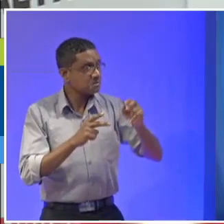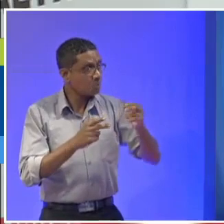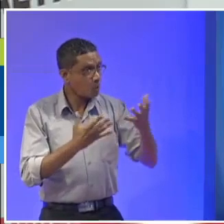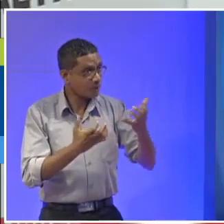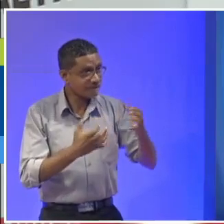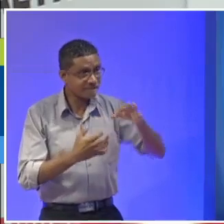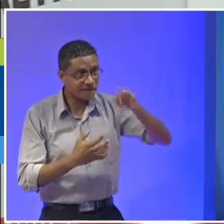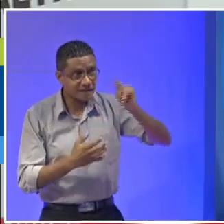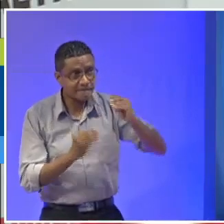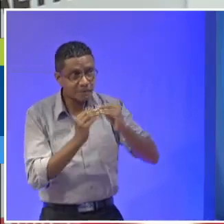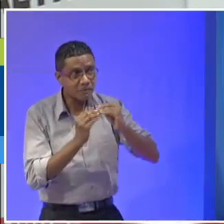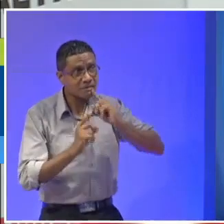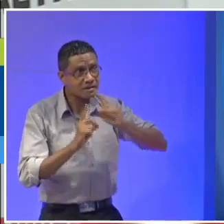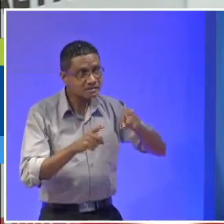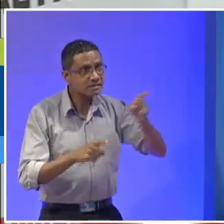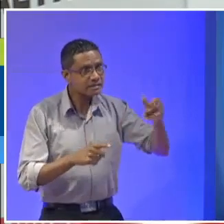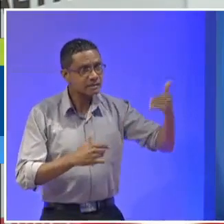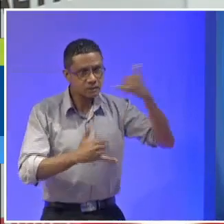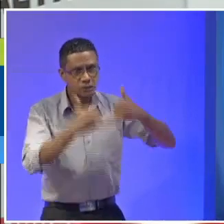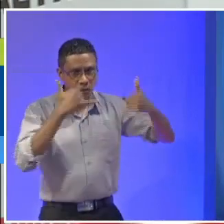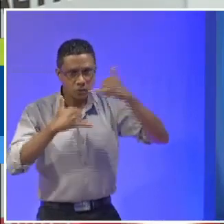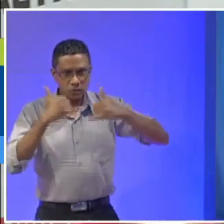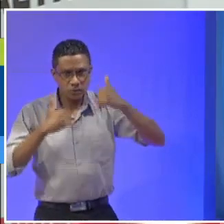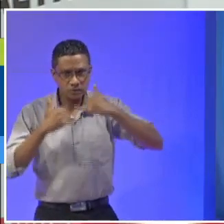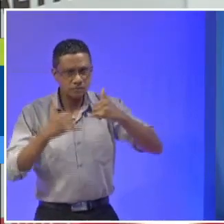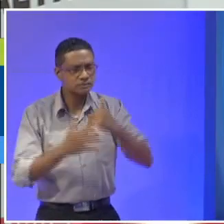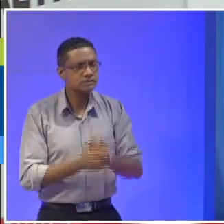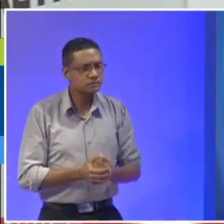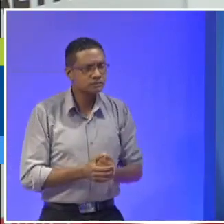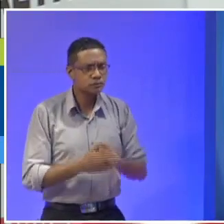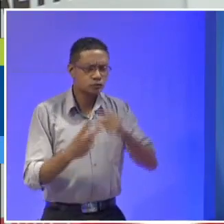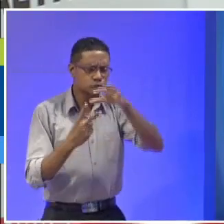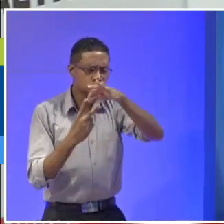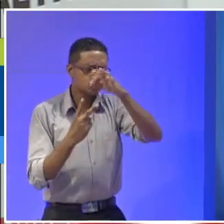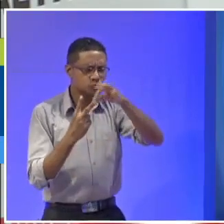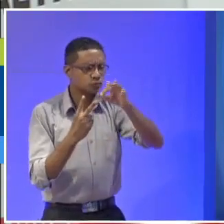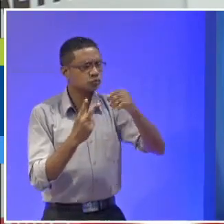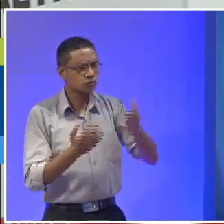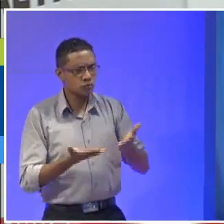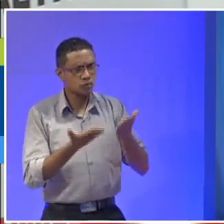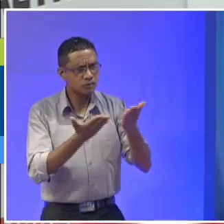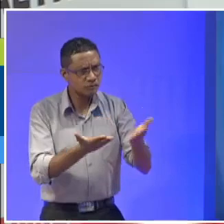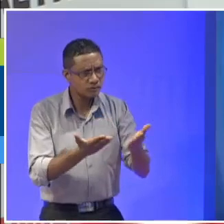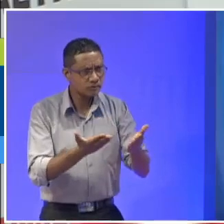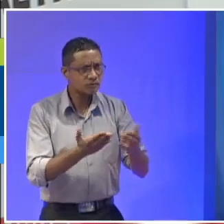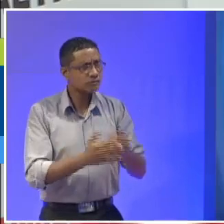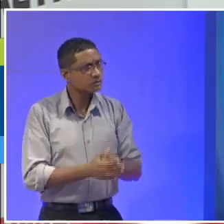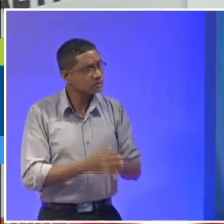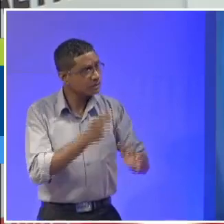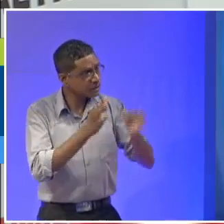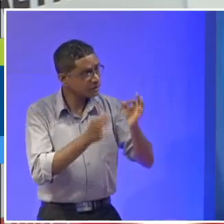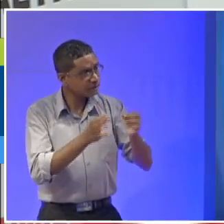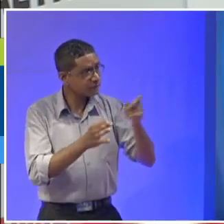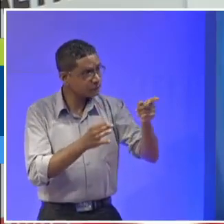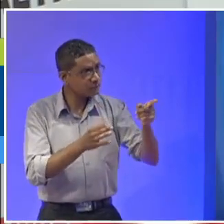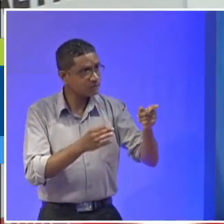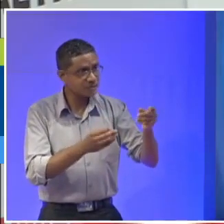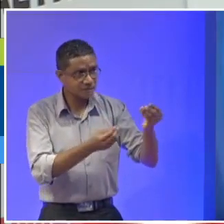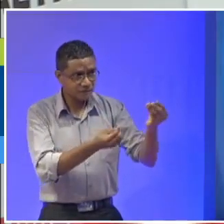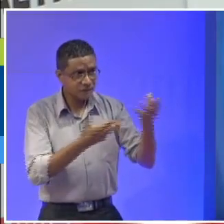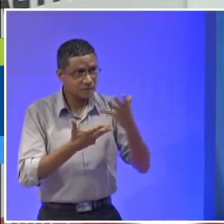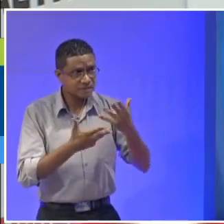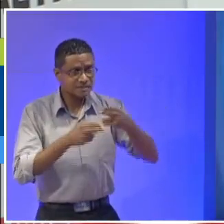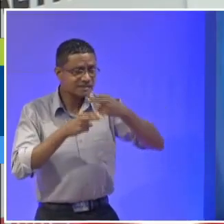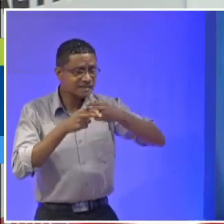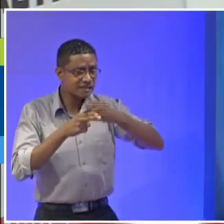well. So those are the two avenues that persons can have for this particular individual. As I said, if you can get the name off the record, we can look into it personally